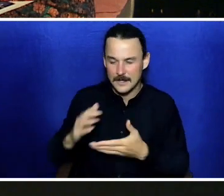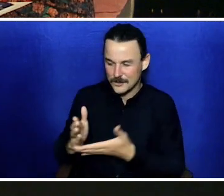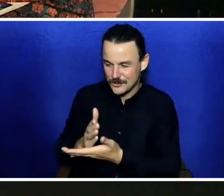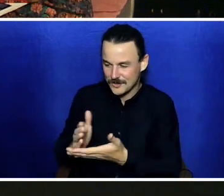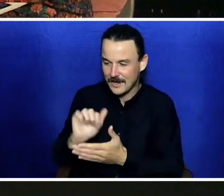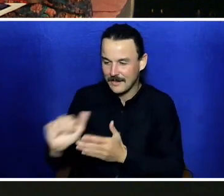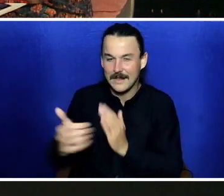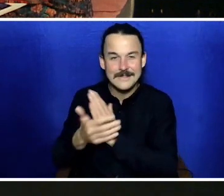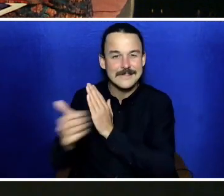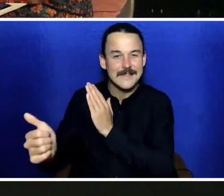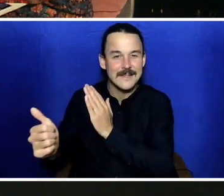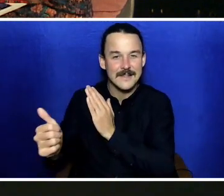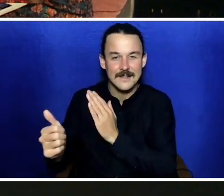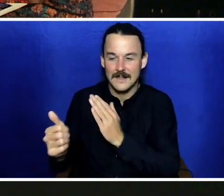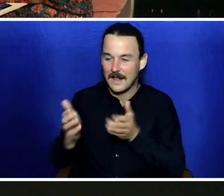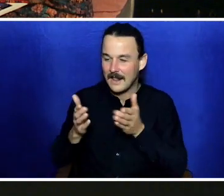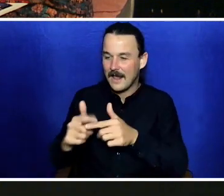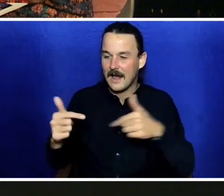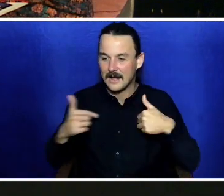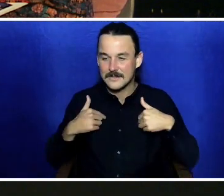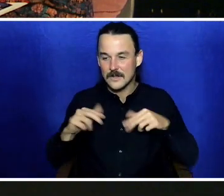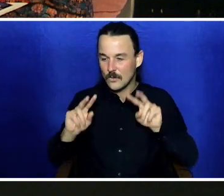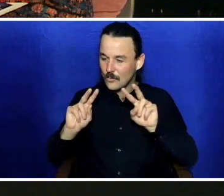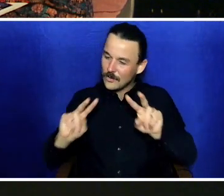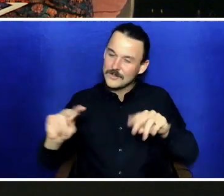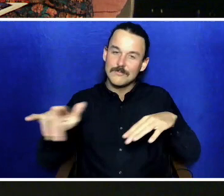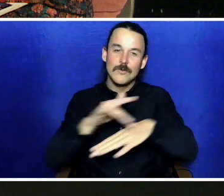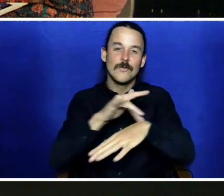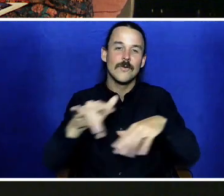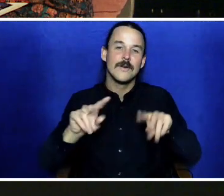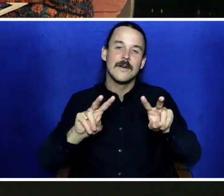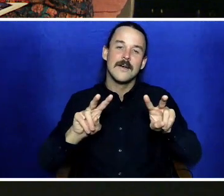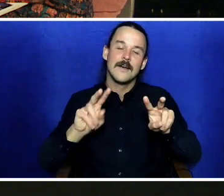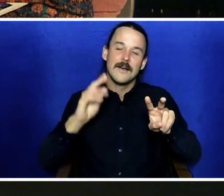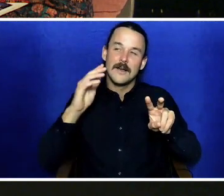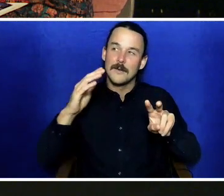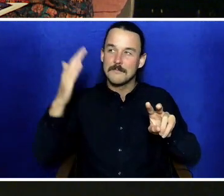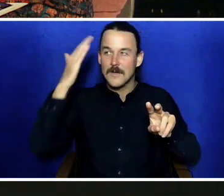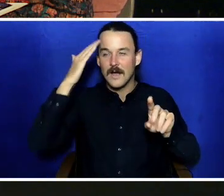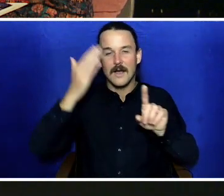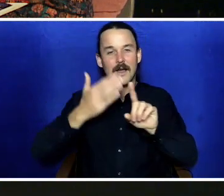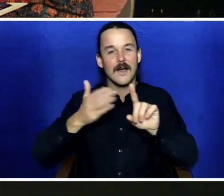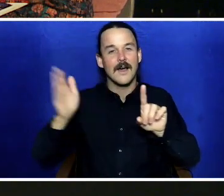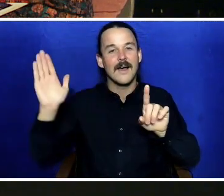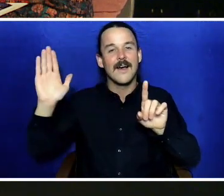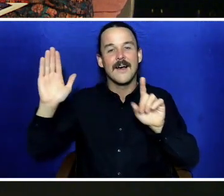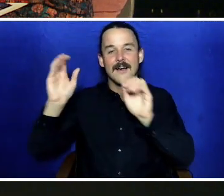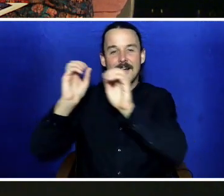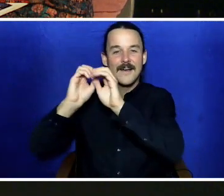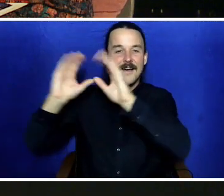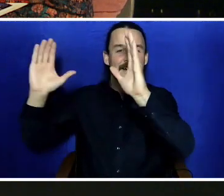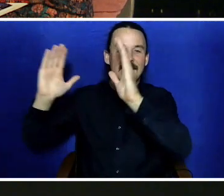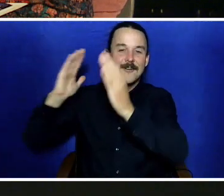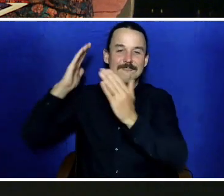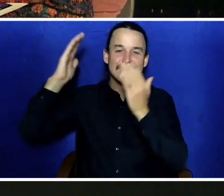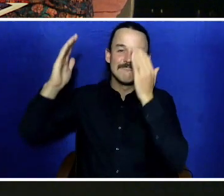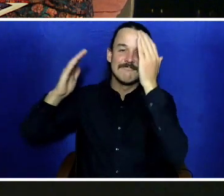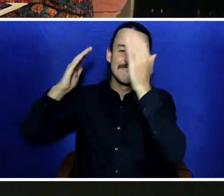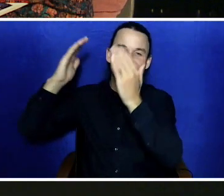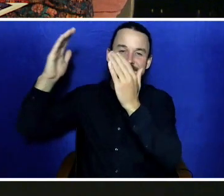take us to magic places, to nourish our souls, where possible, in the theatre and practice their craft, so